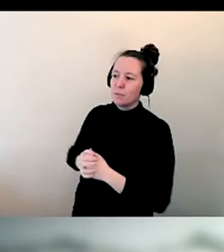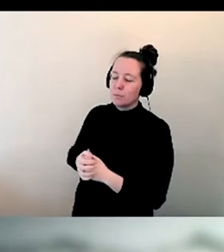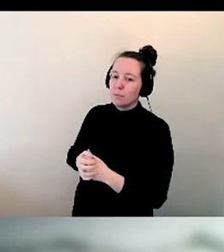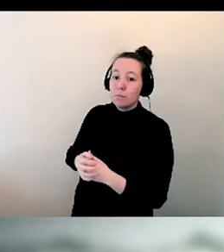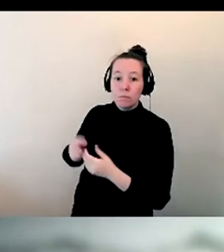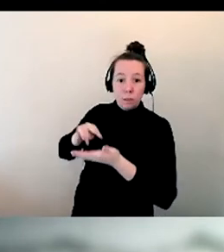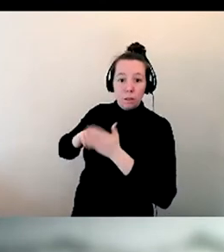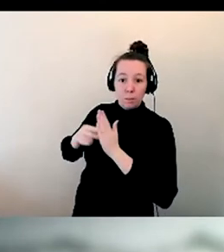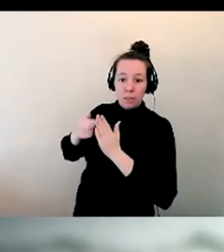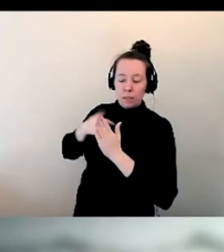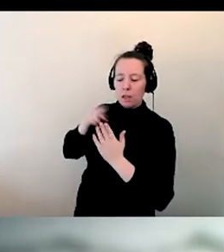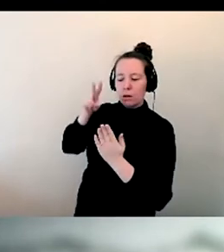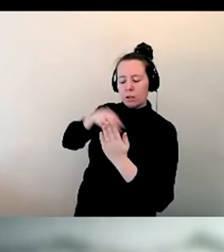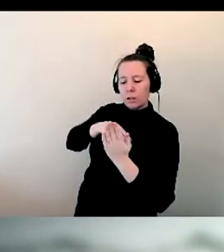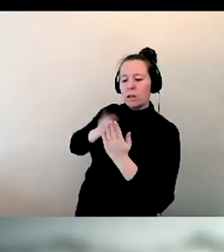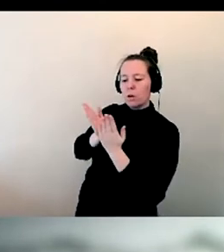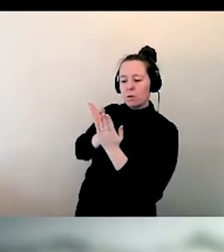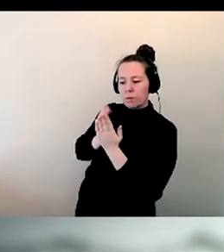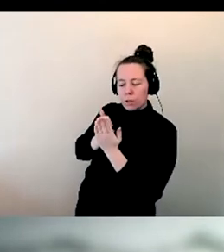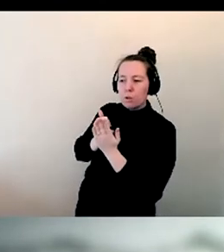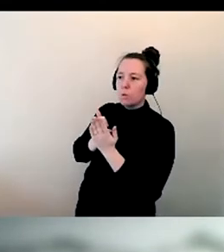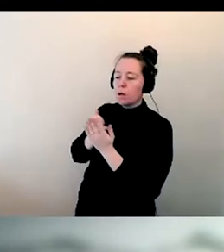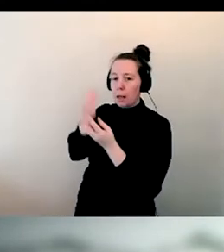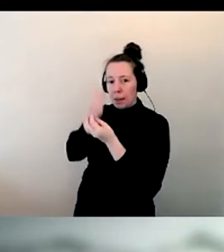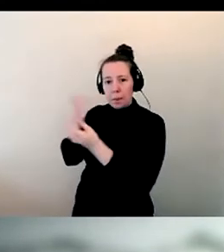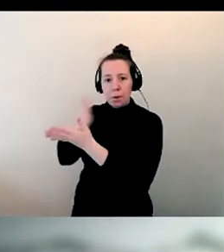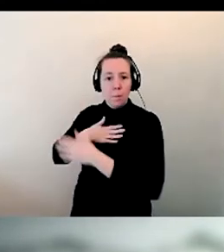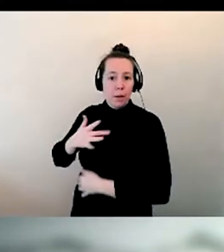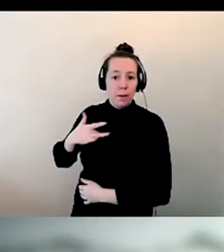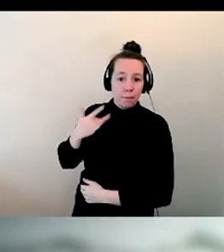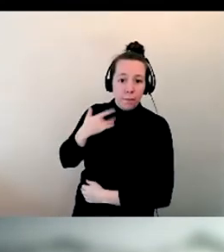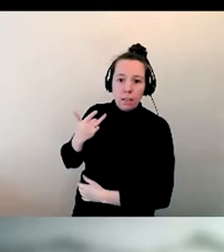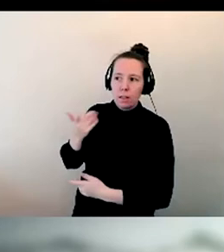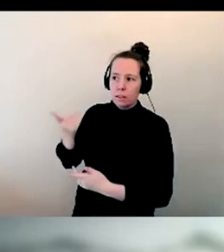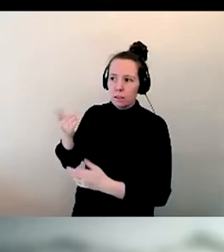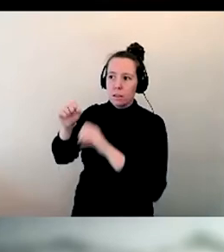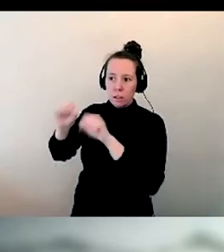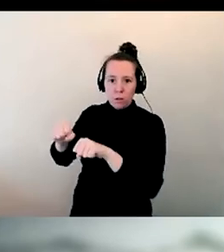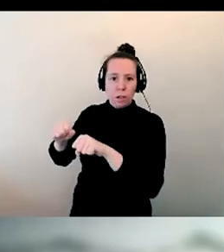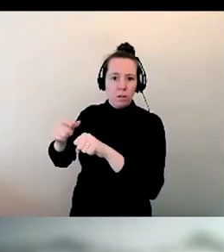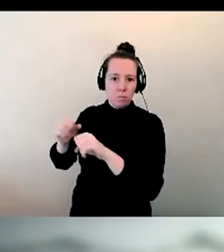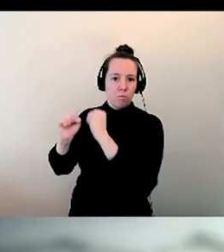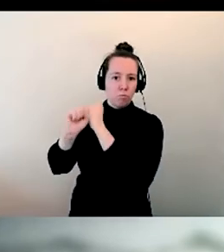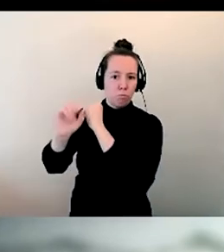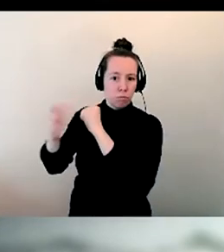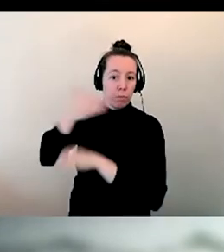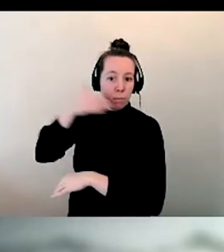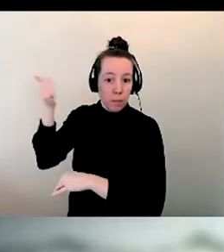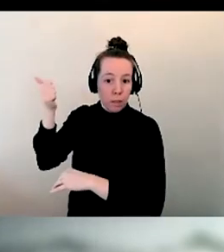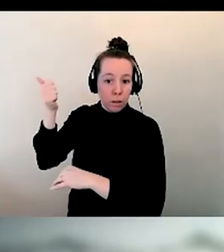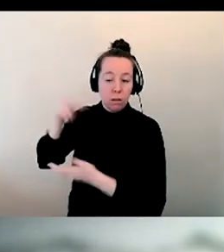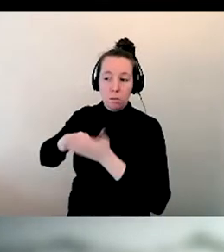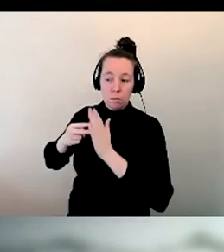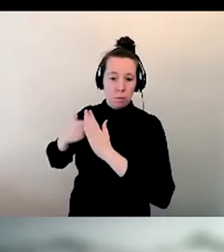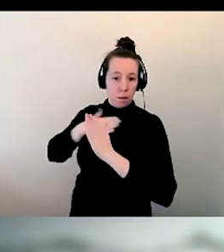gain exposure. Authors who haven't had that platform are able to get more people